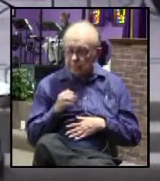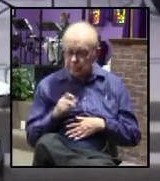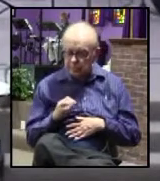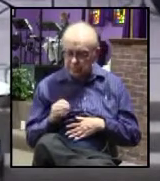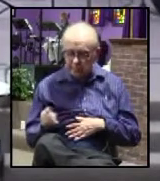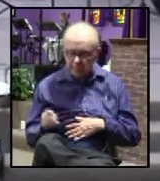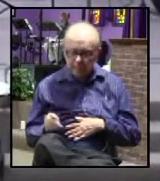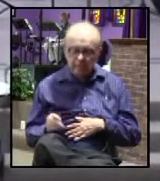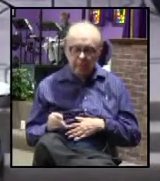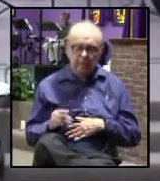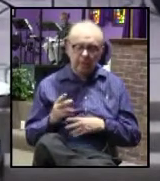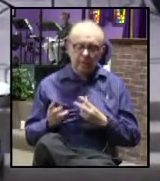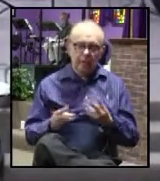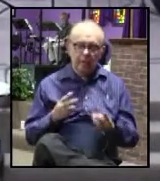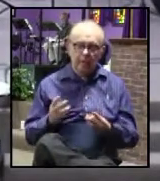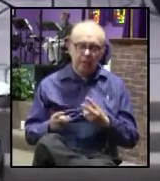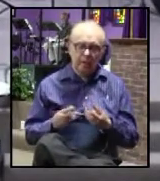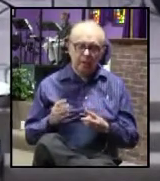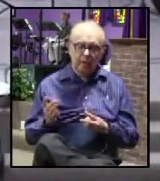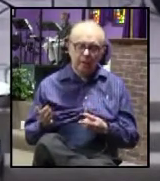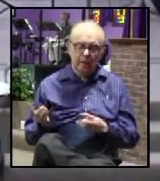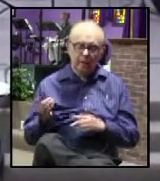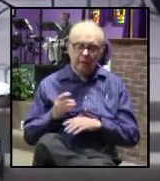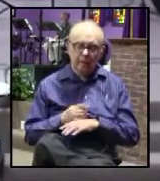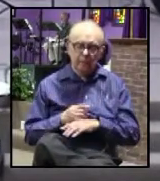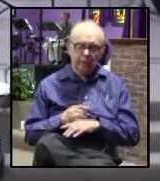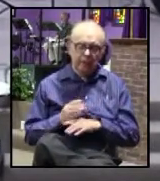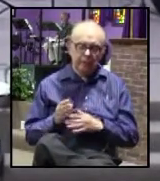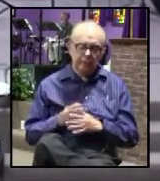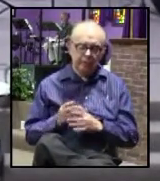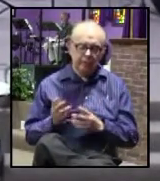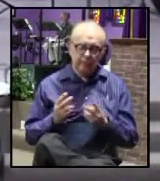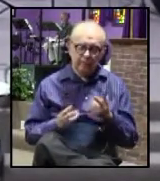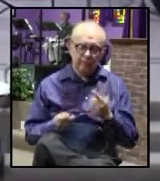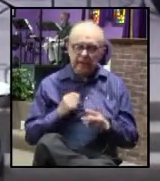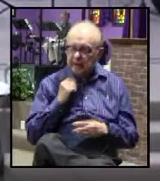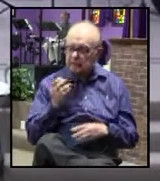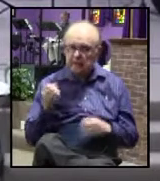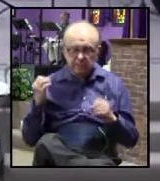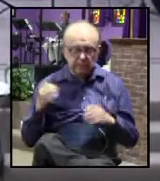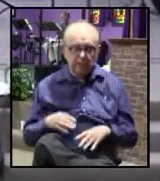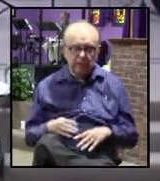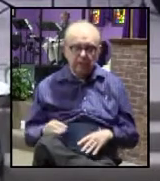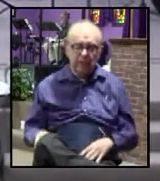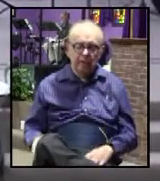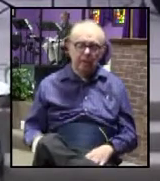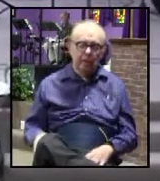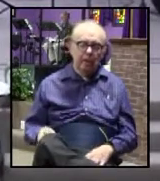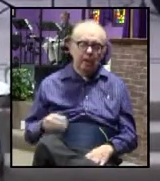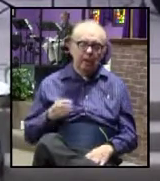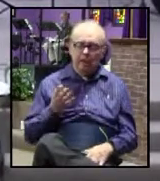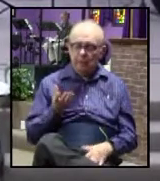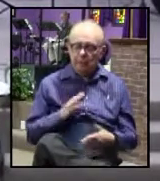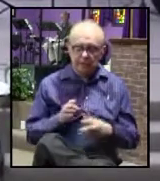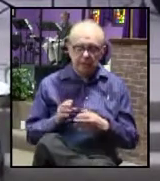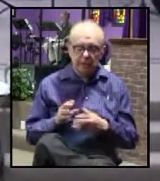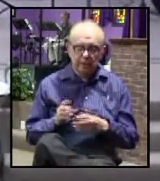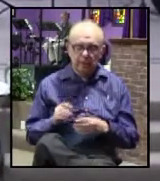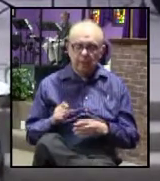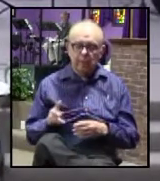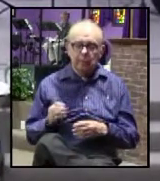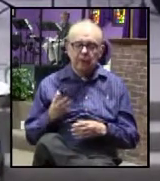it. His visits were 4 days in between each visit. He didn't shower. He said, I didn't want the tape to come off.